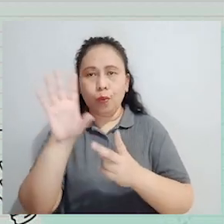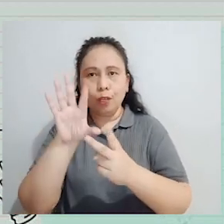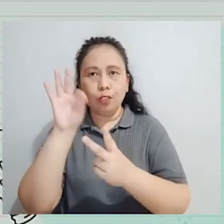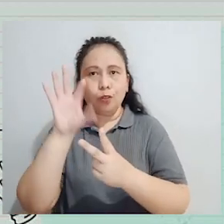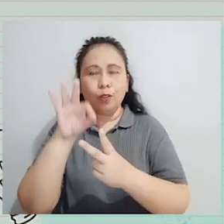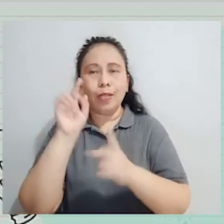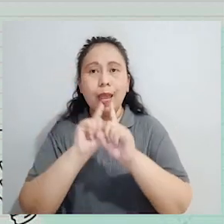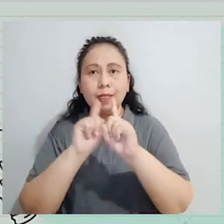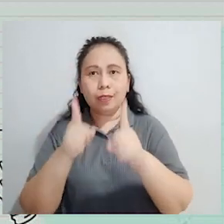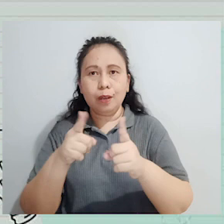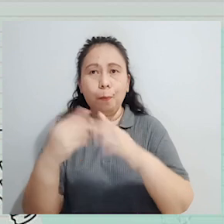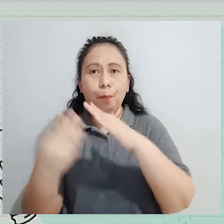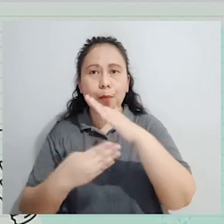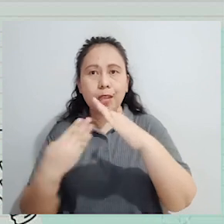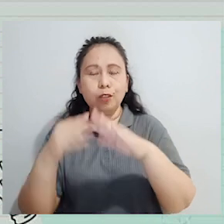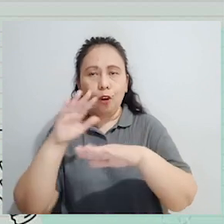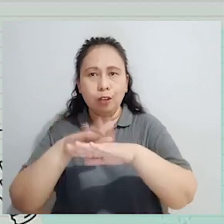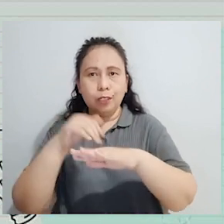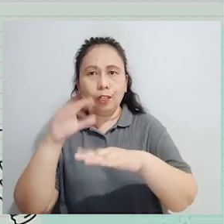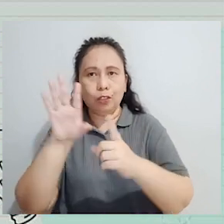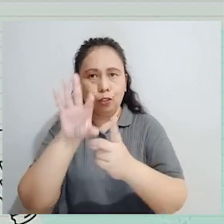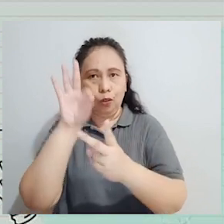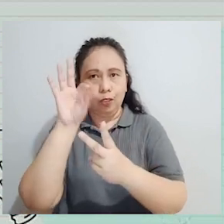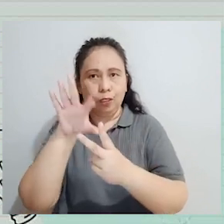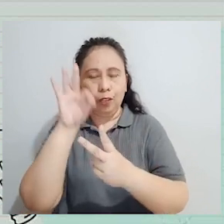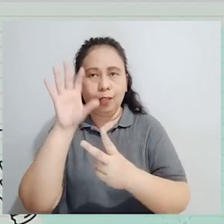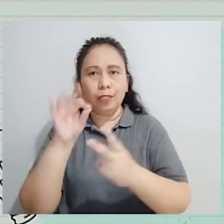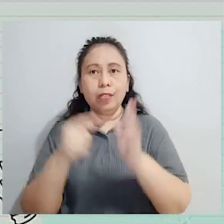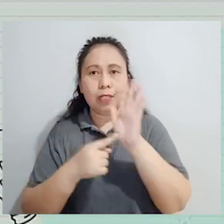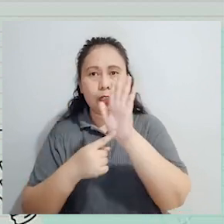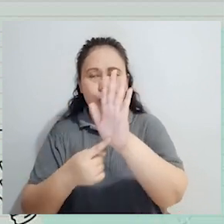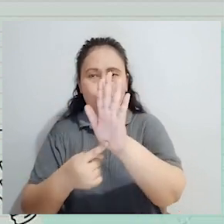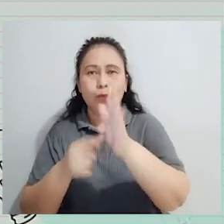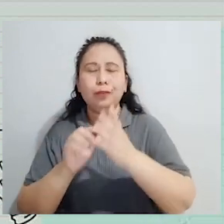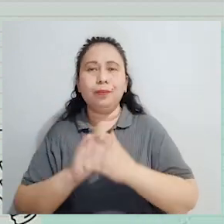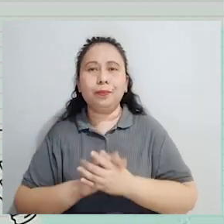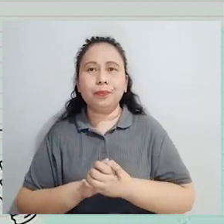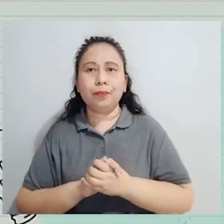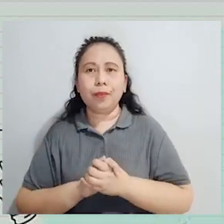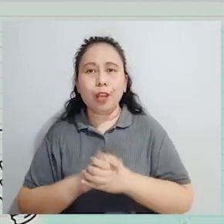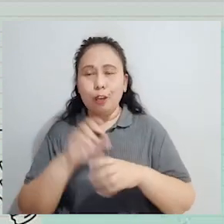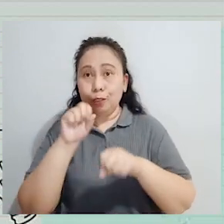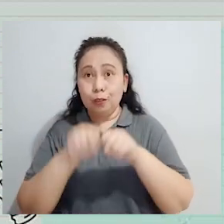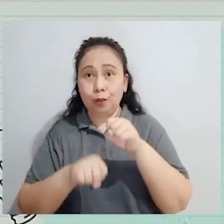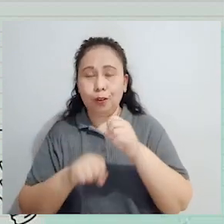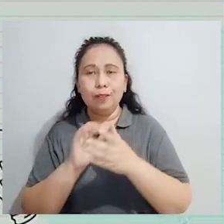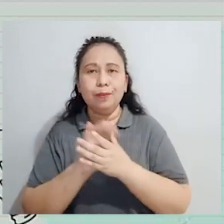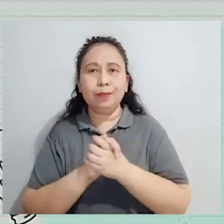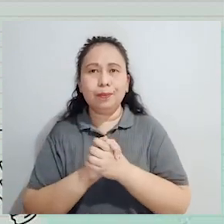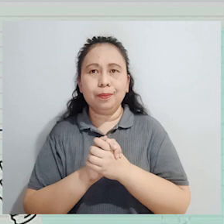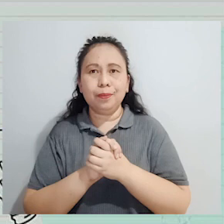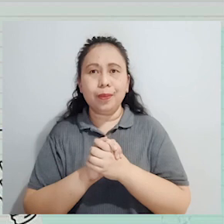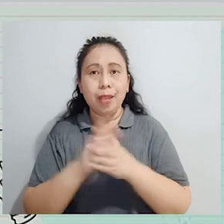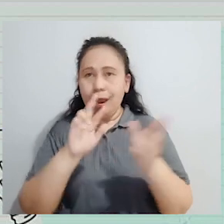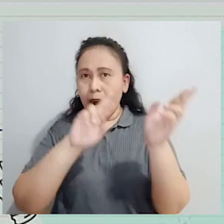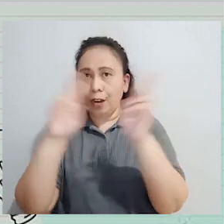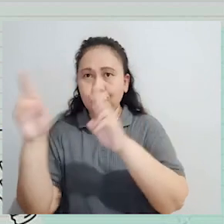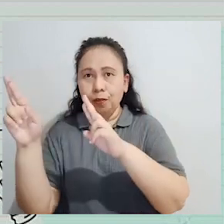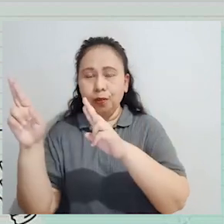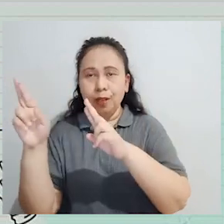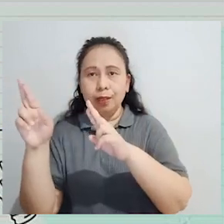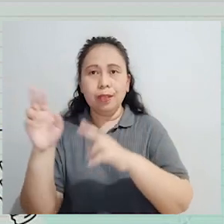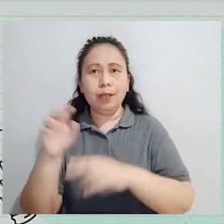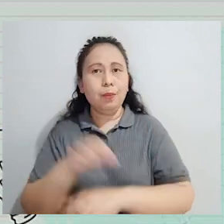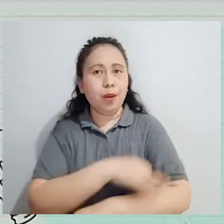an answer based from the choices that will flash into your screen. So, are you ready for